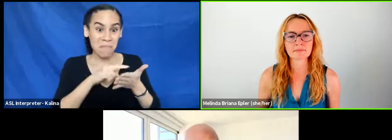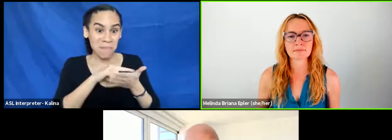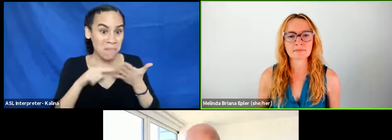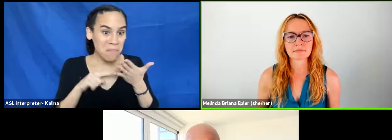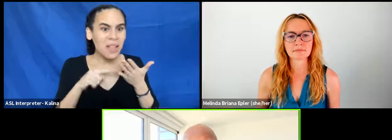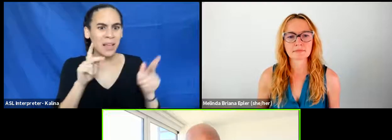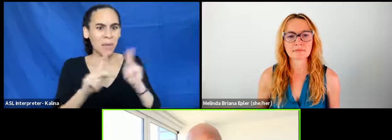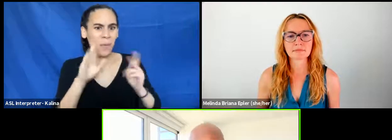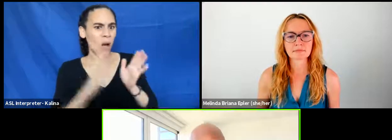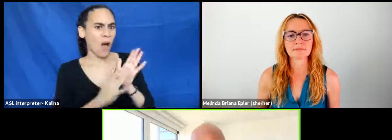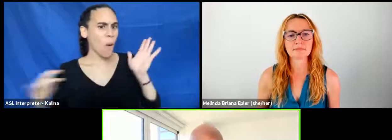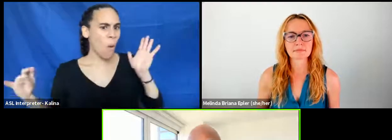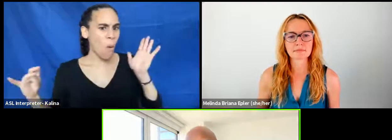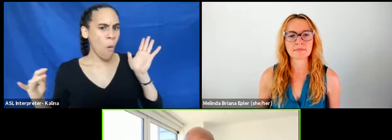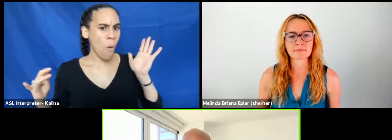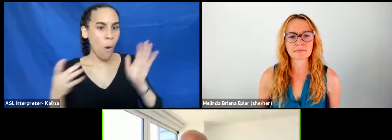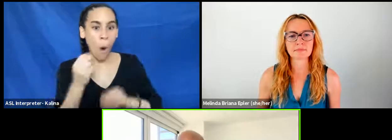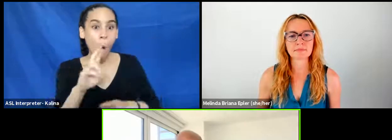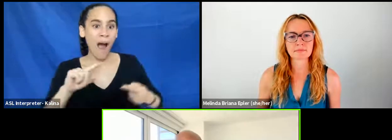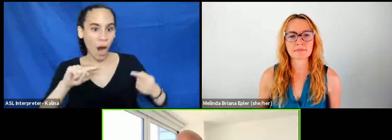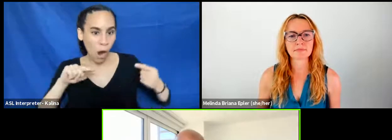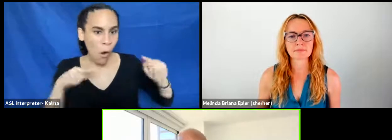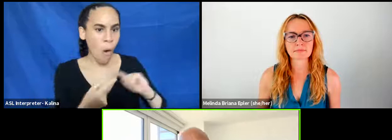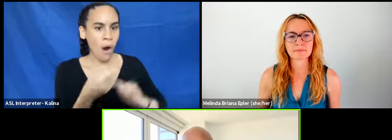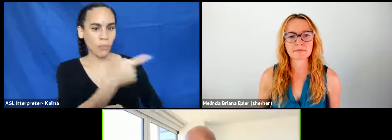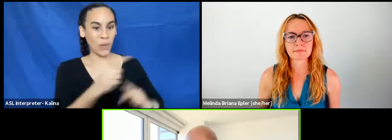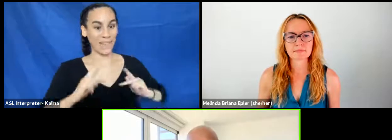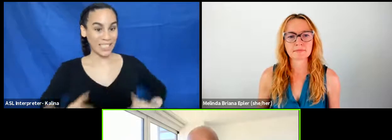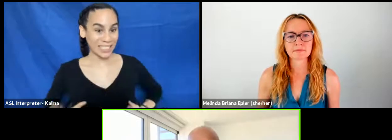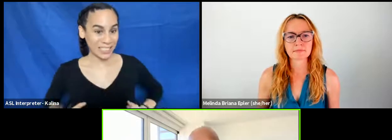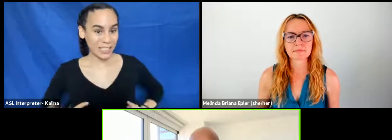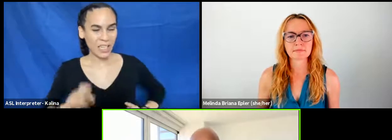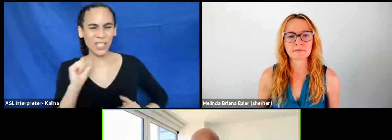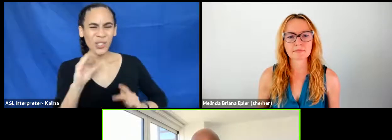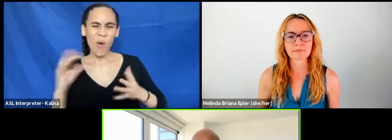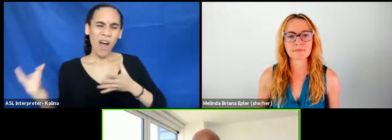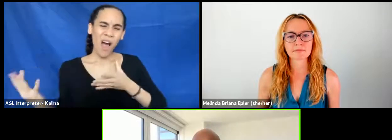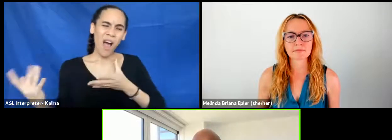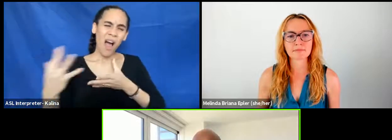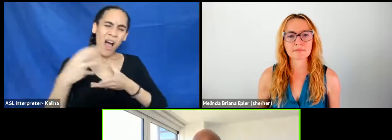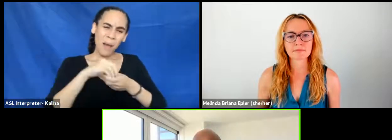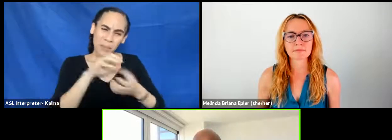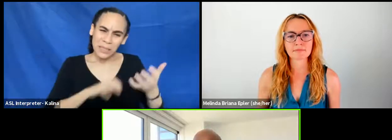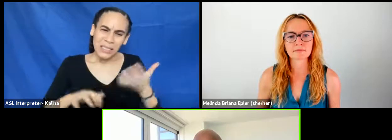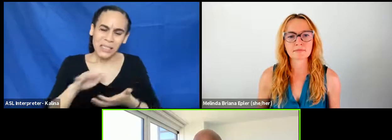physically harmful to you. And so you combine all of that,